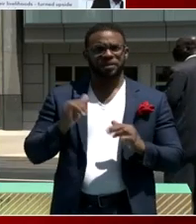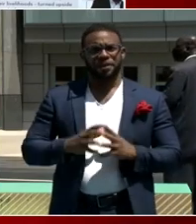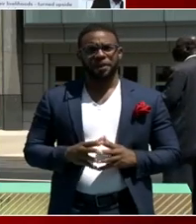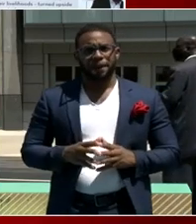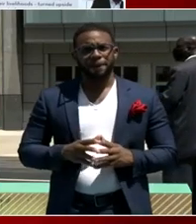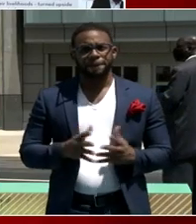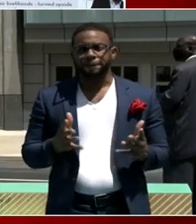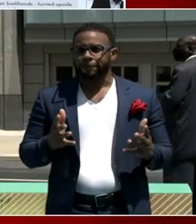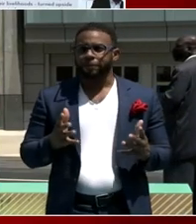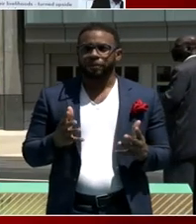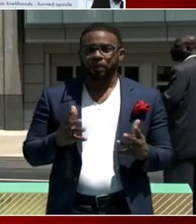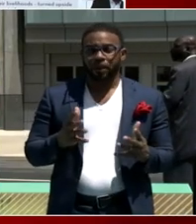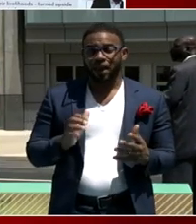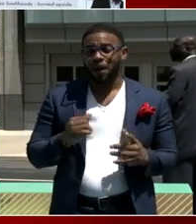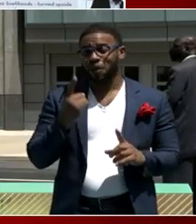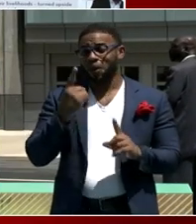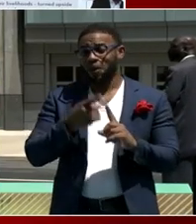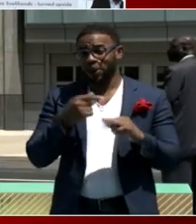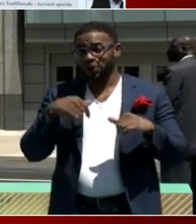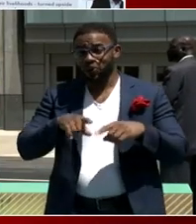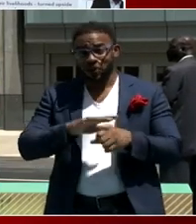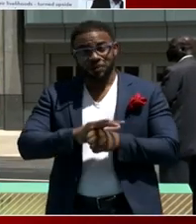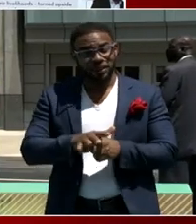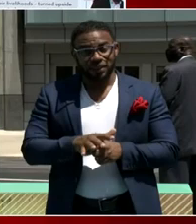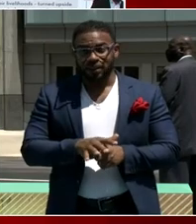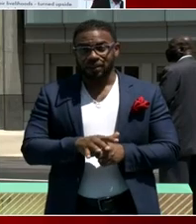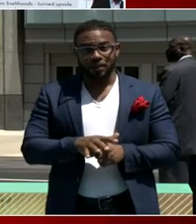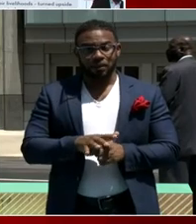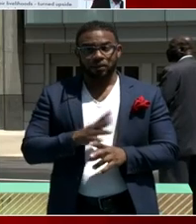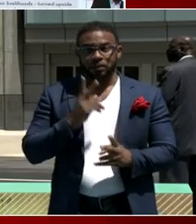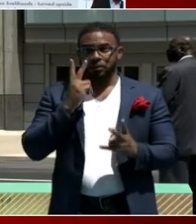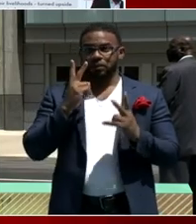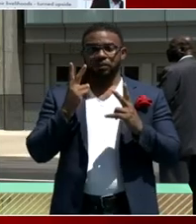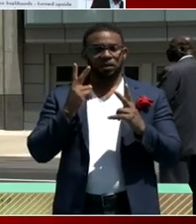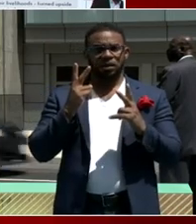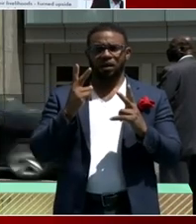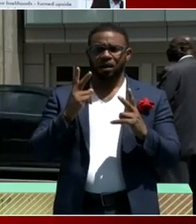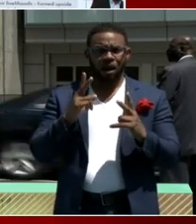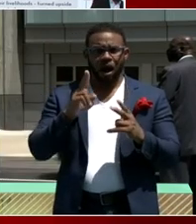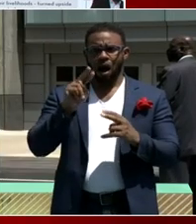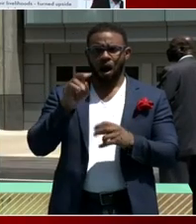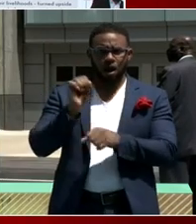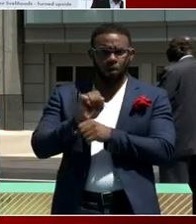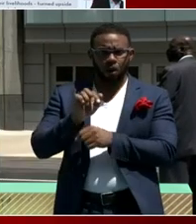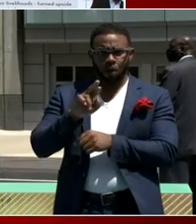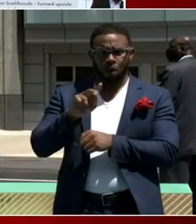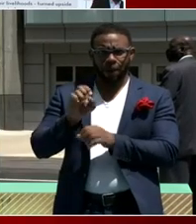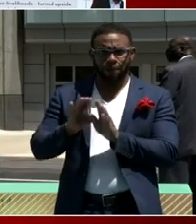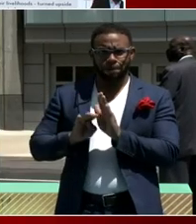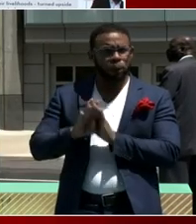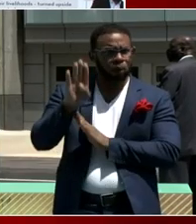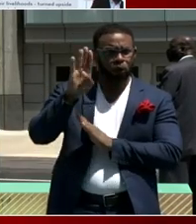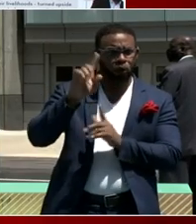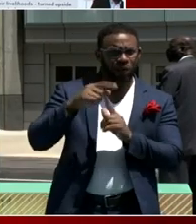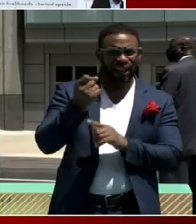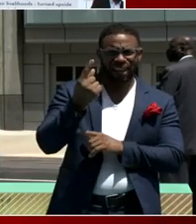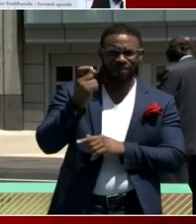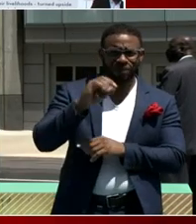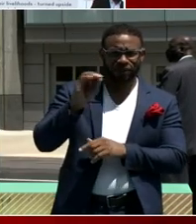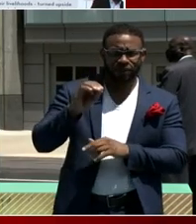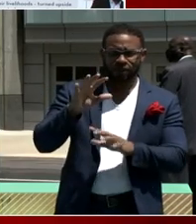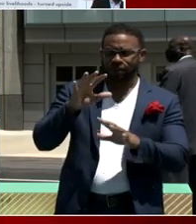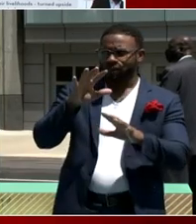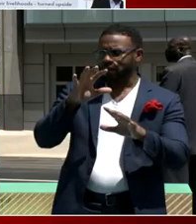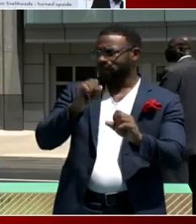difficult. At one point during the pandemic, we saw our unemployment rate spike to